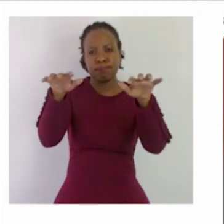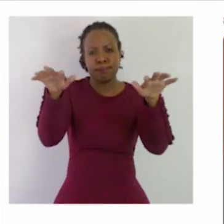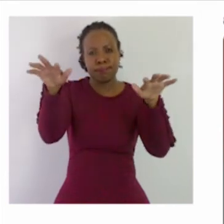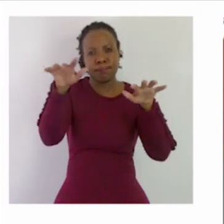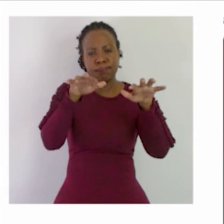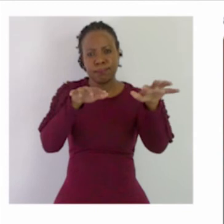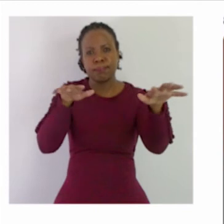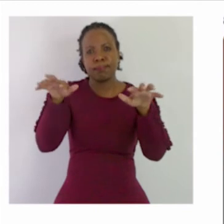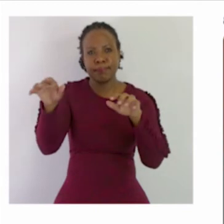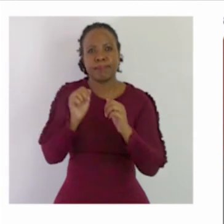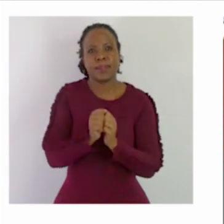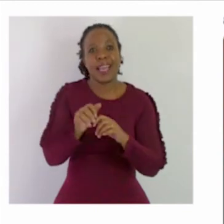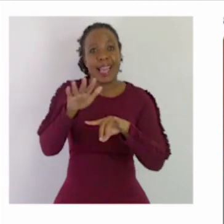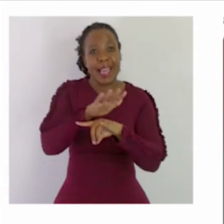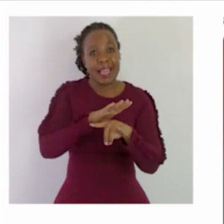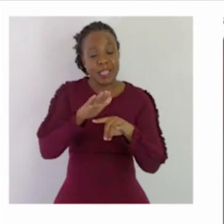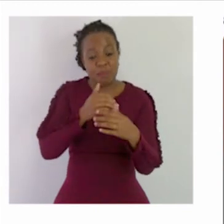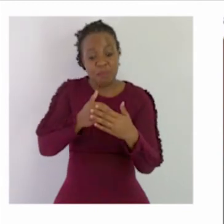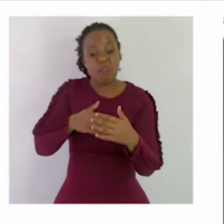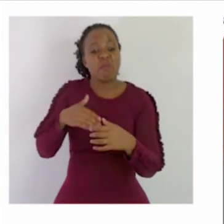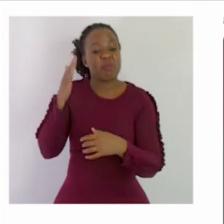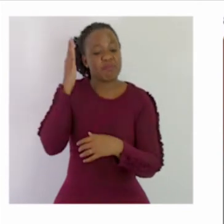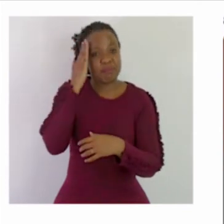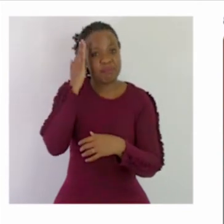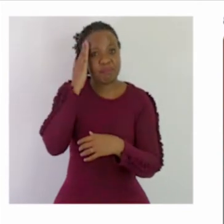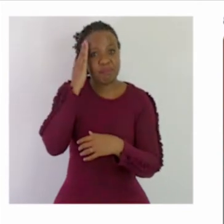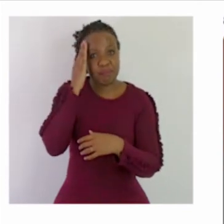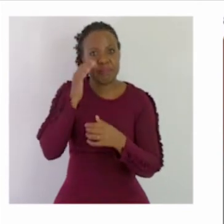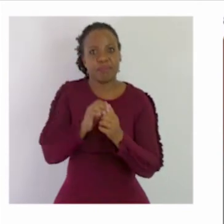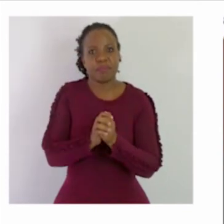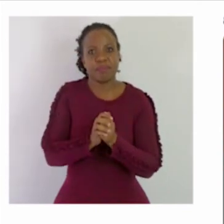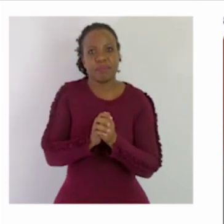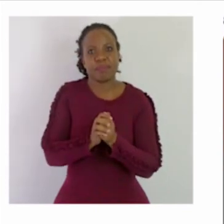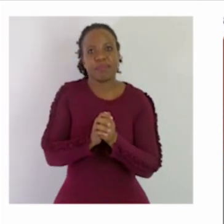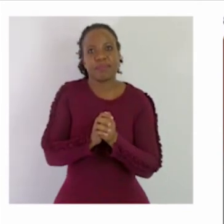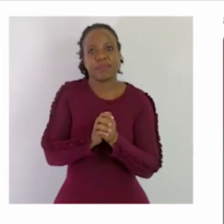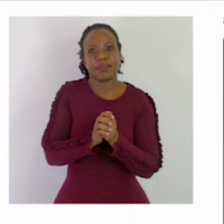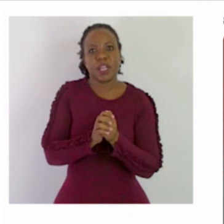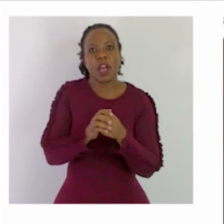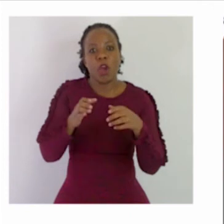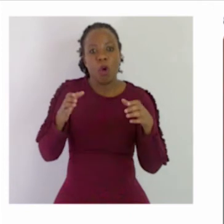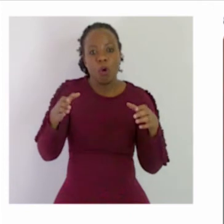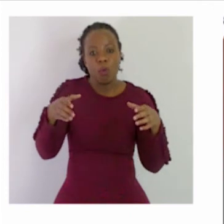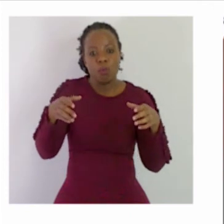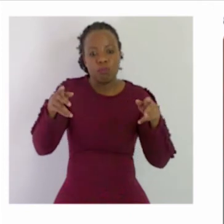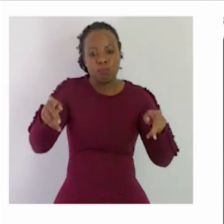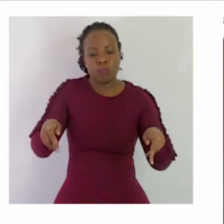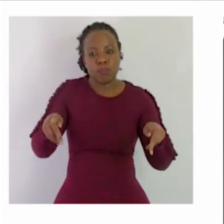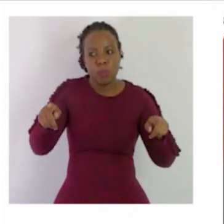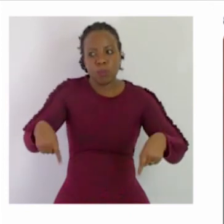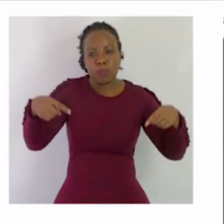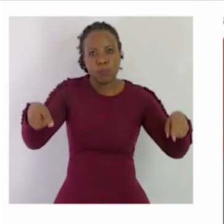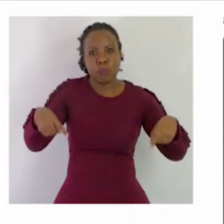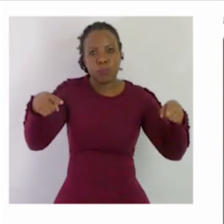themselves. The animals were on high alert. A patrol of wardens had arrived with